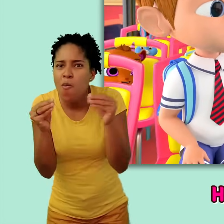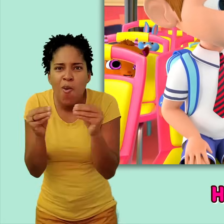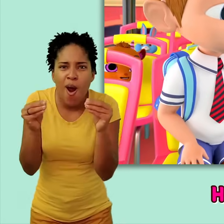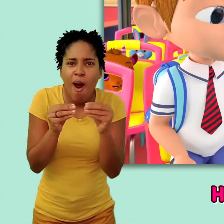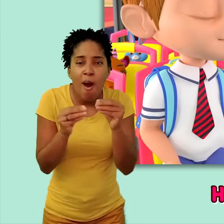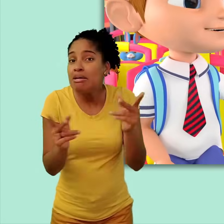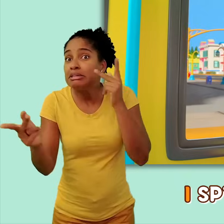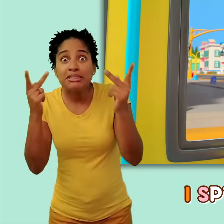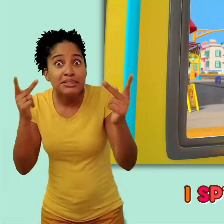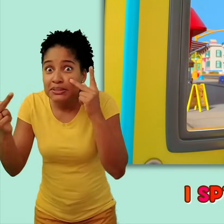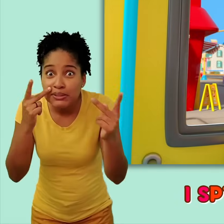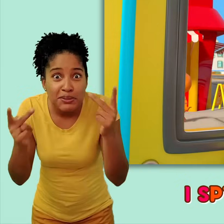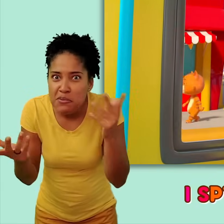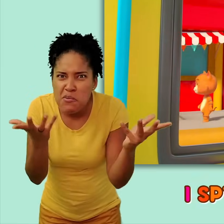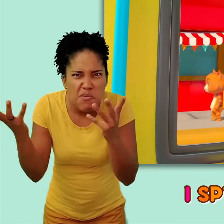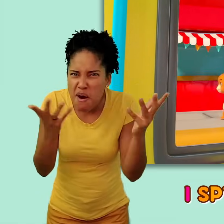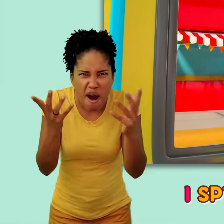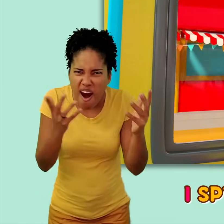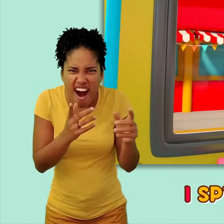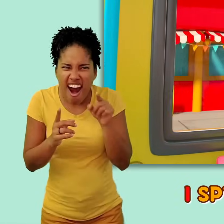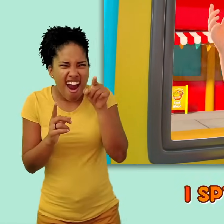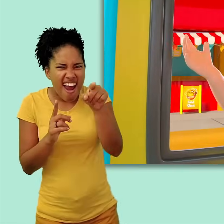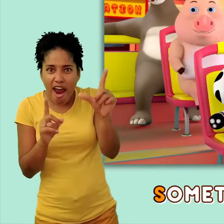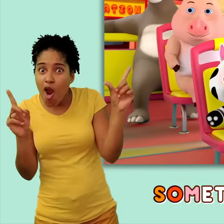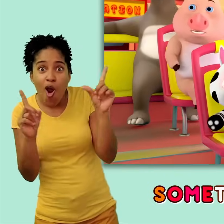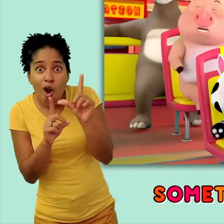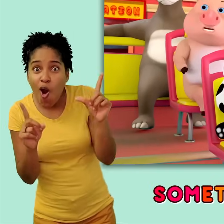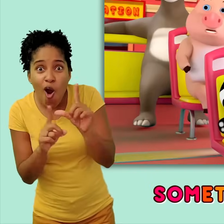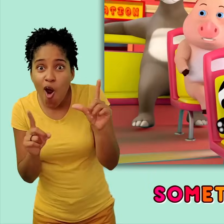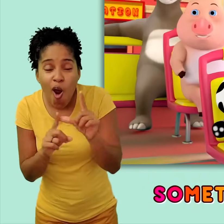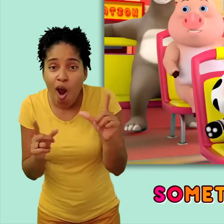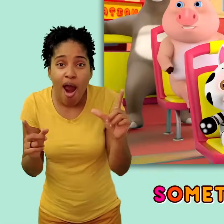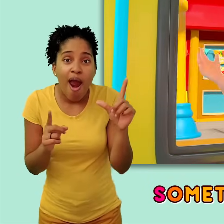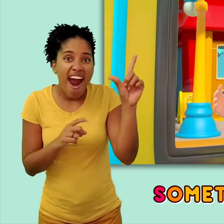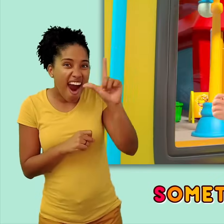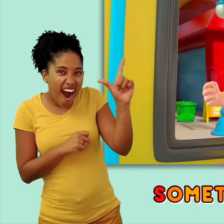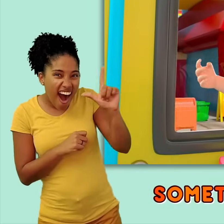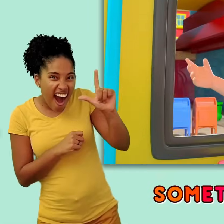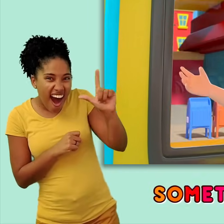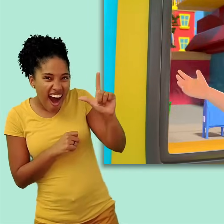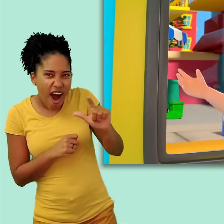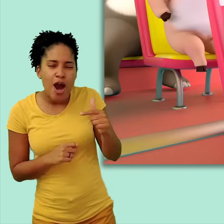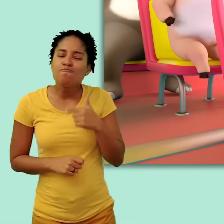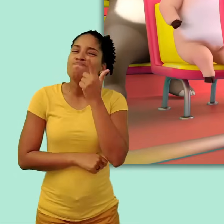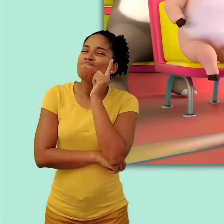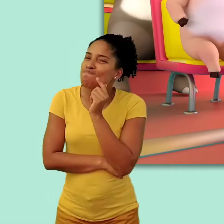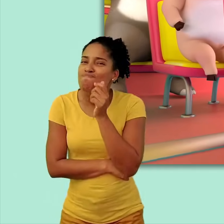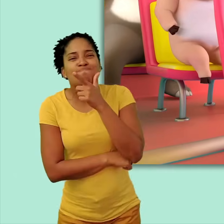Here's another one. I spy with my little eye something that begins with L.